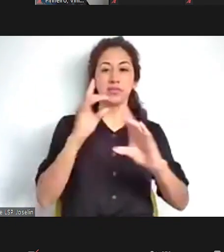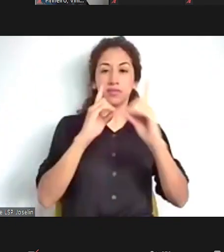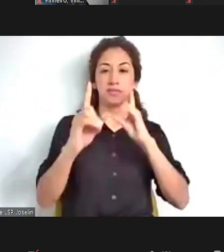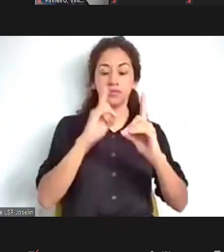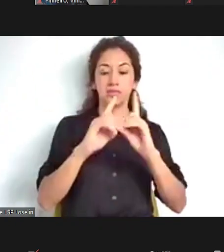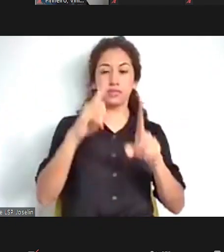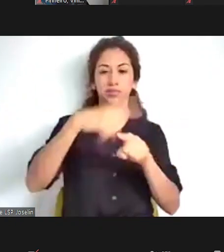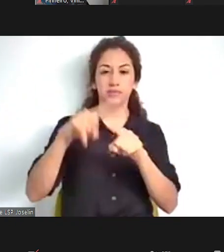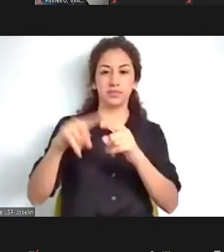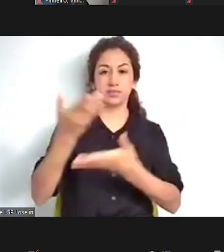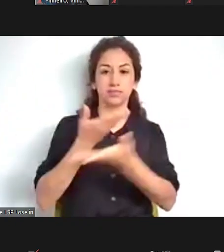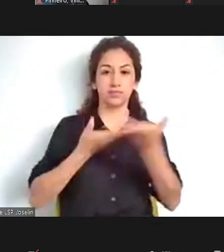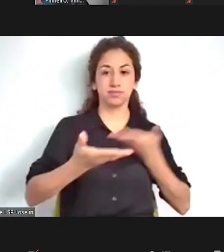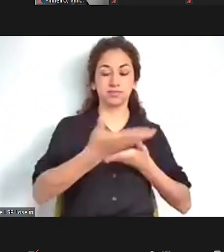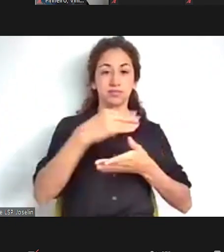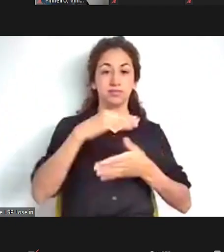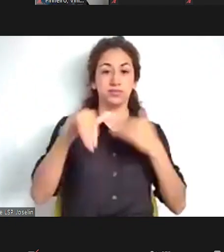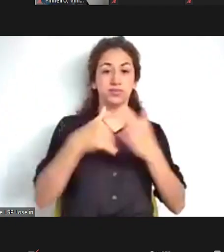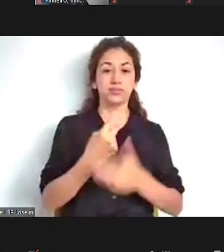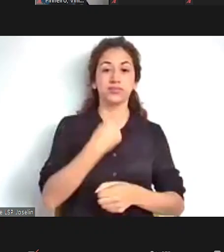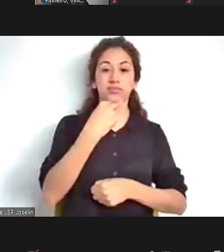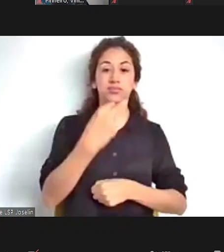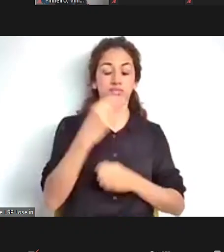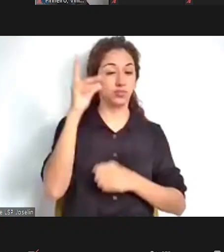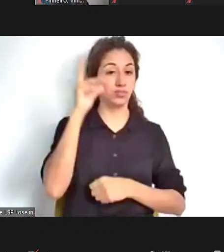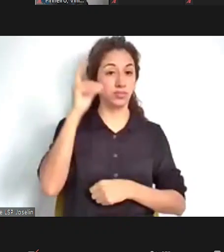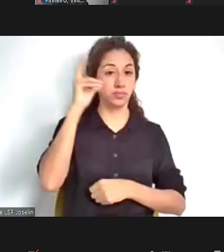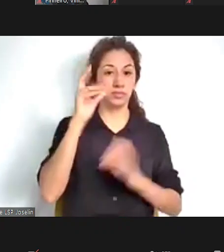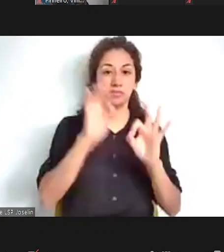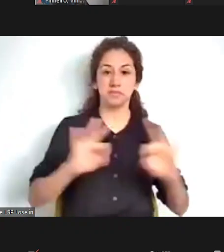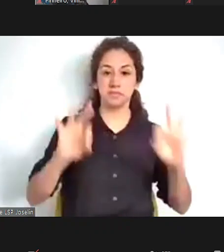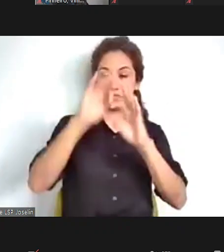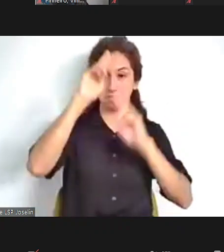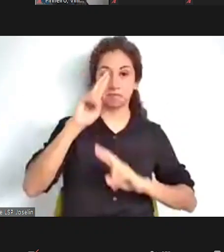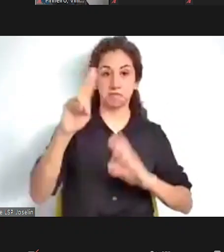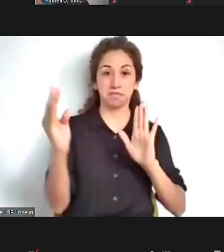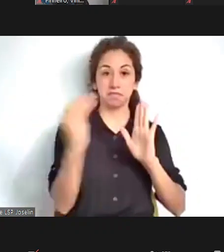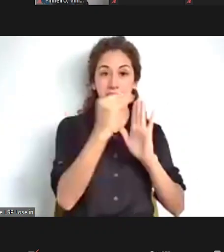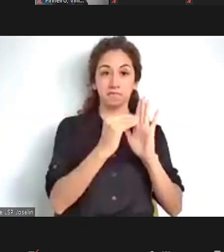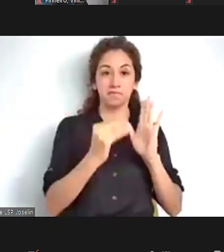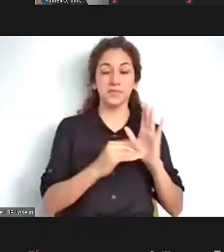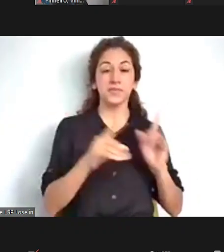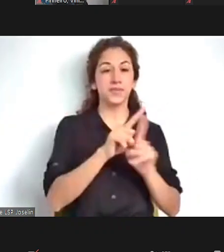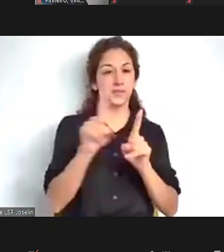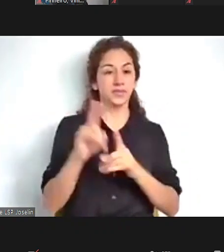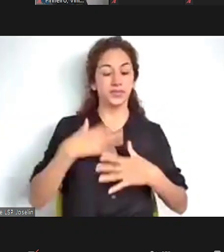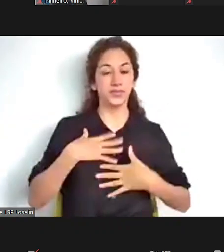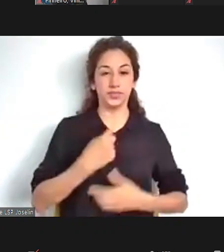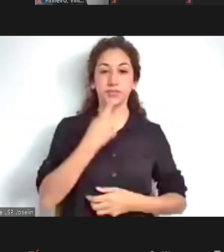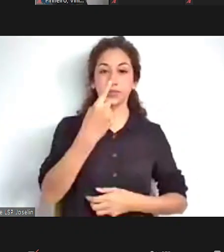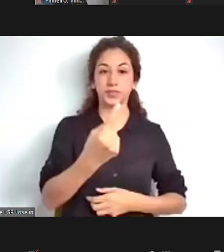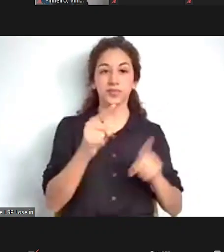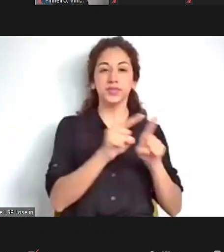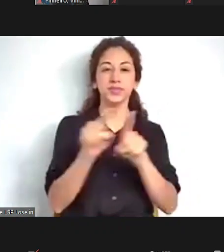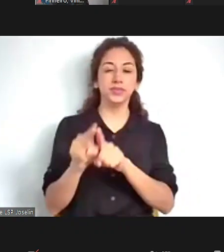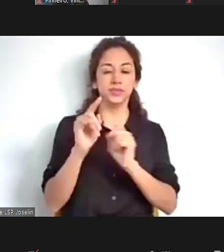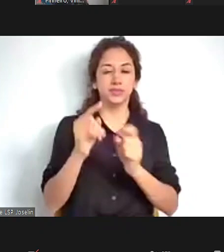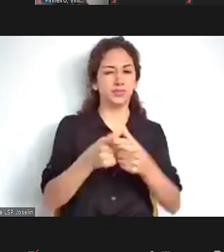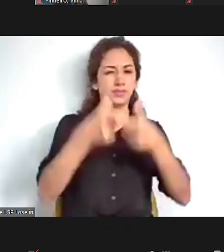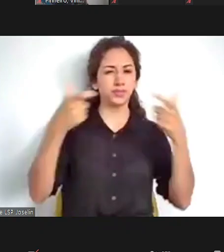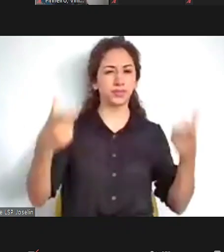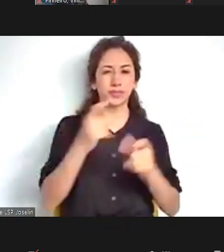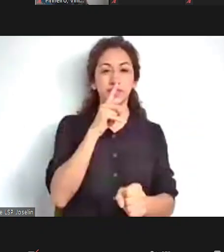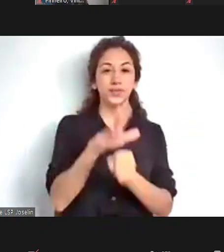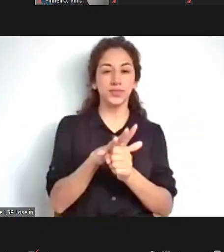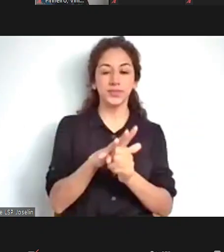diarrhea during the different parts and to ensure that all voices are heard and taken into account i can not only